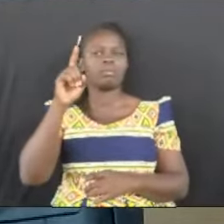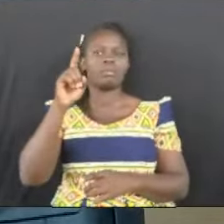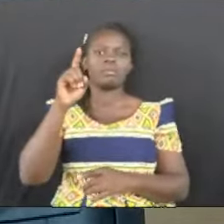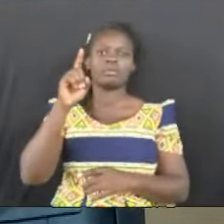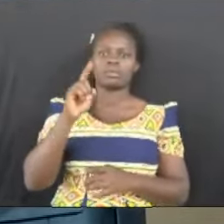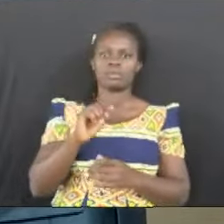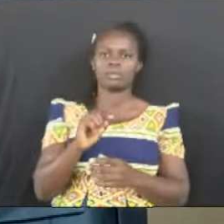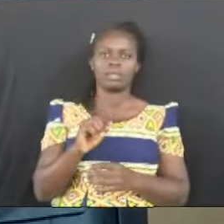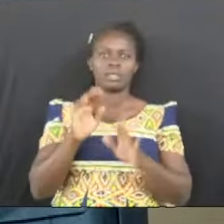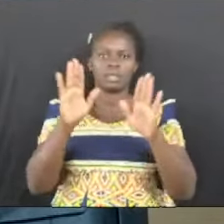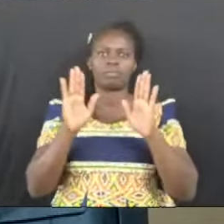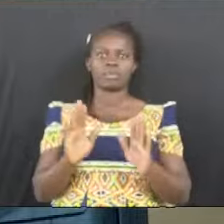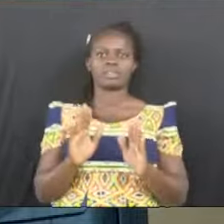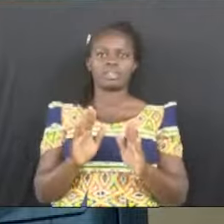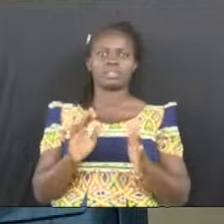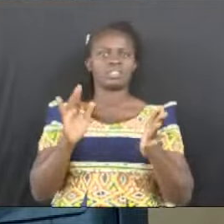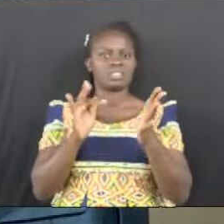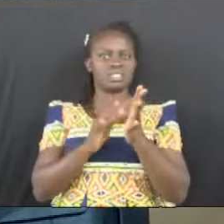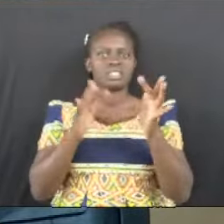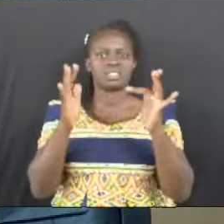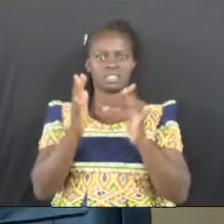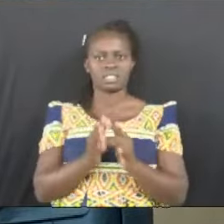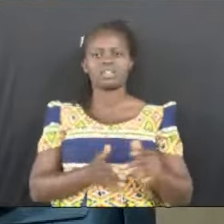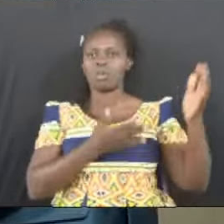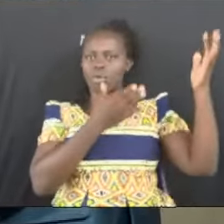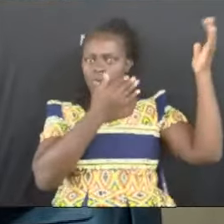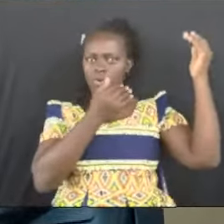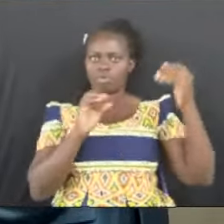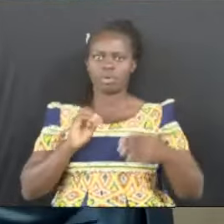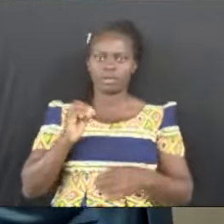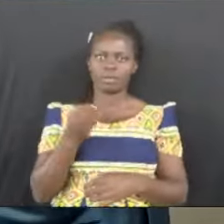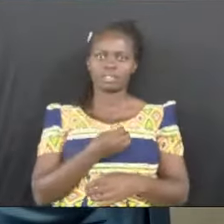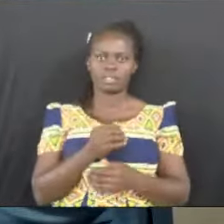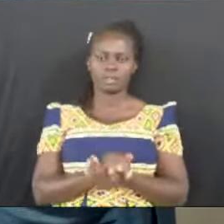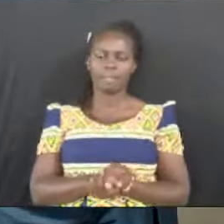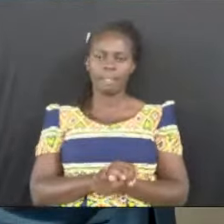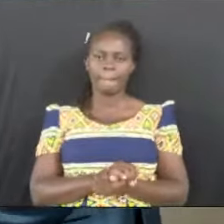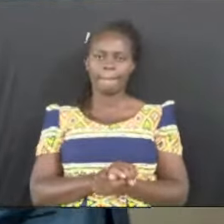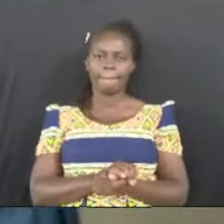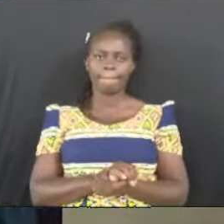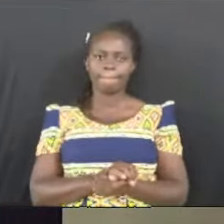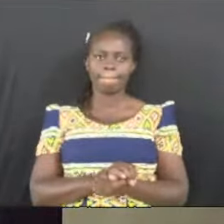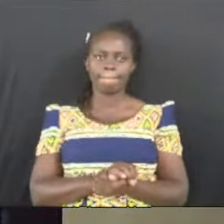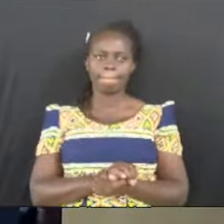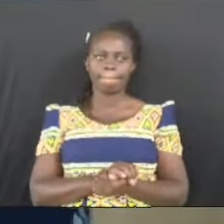others. Jesus is the message, actually. Thank you so much.